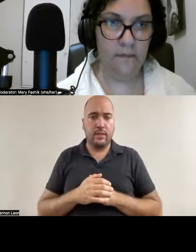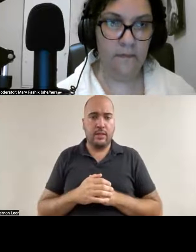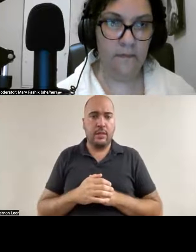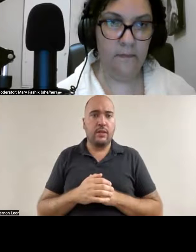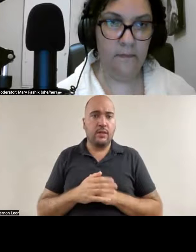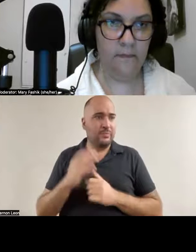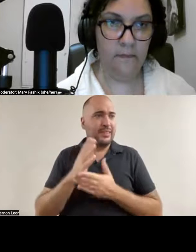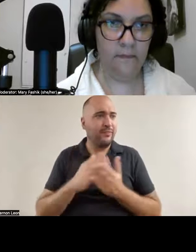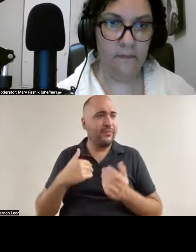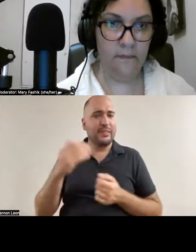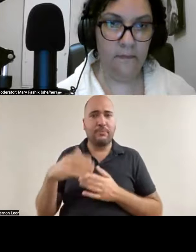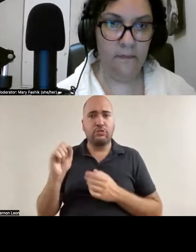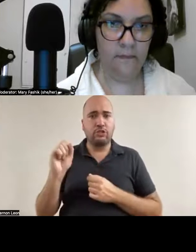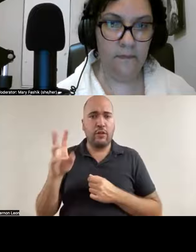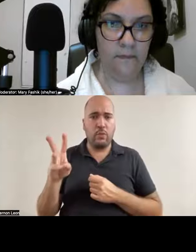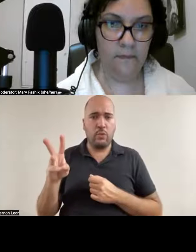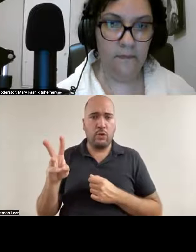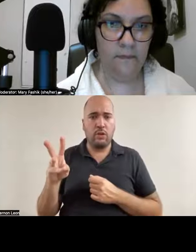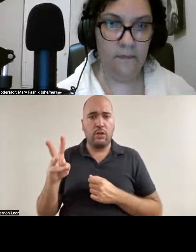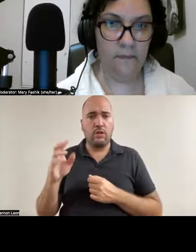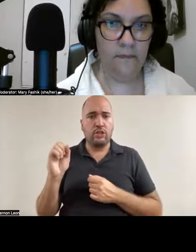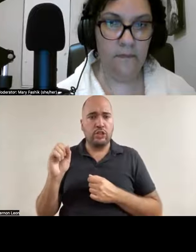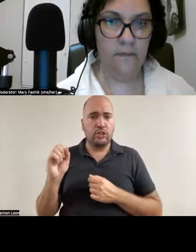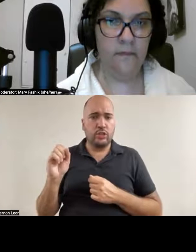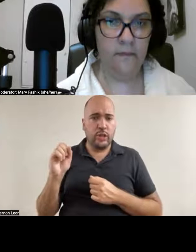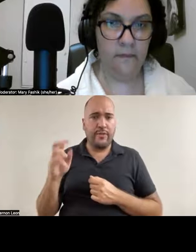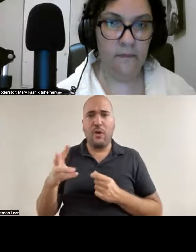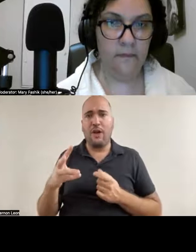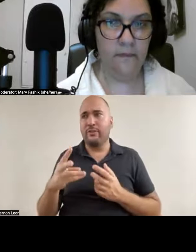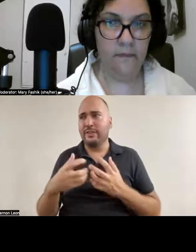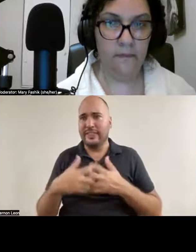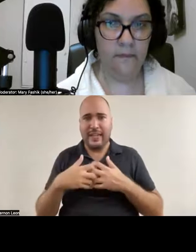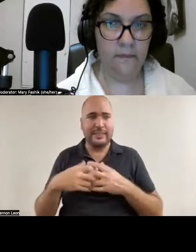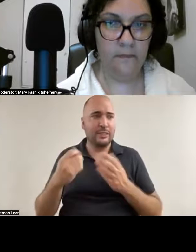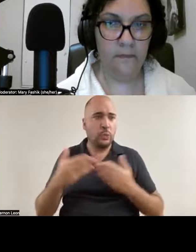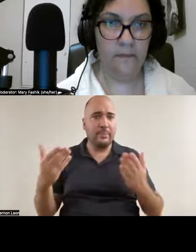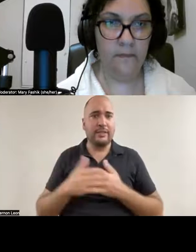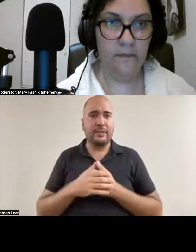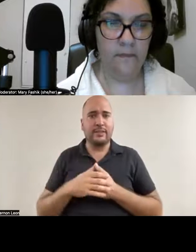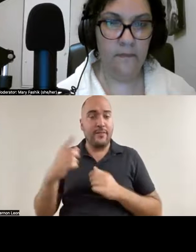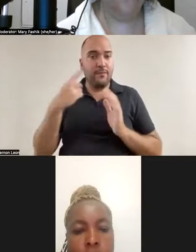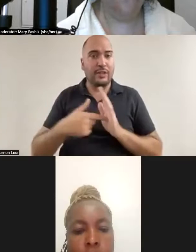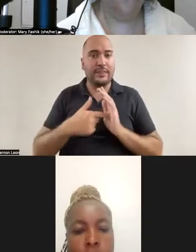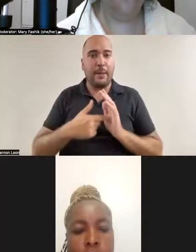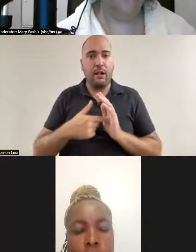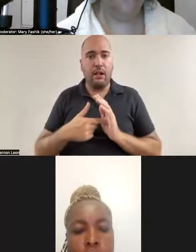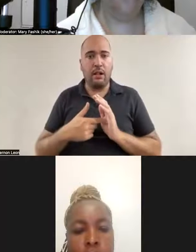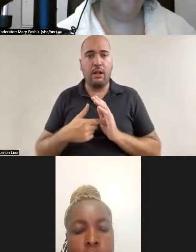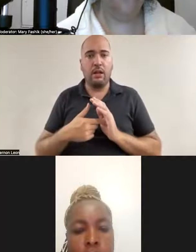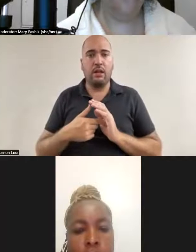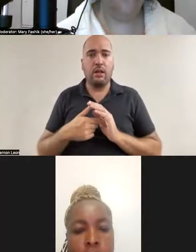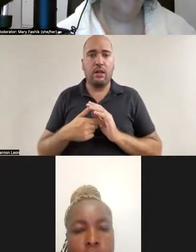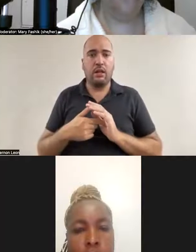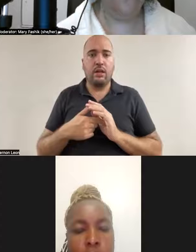some software, there are software devices and equipment. For example,